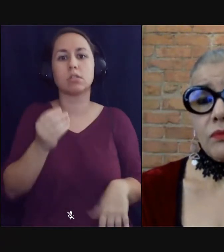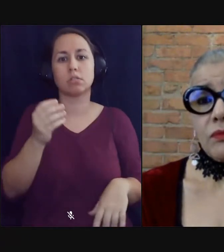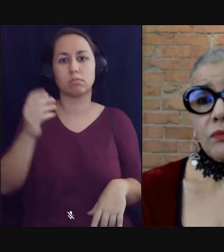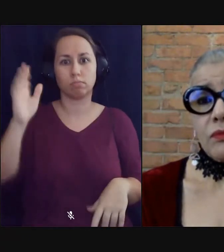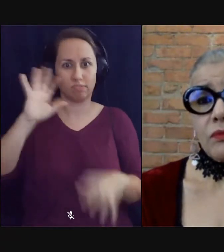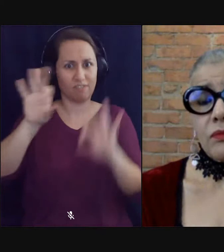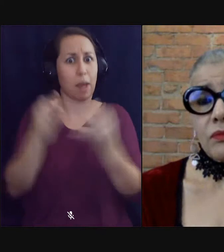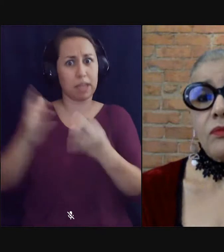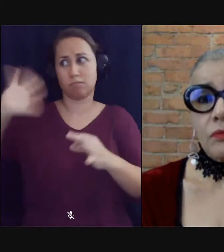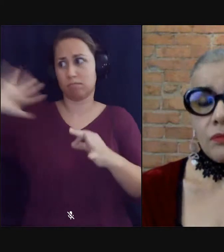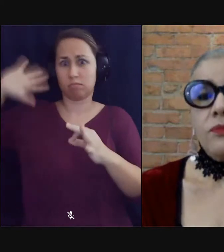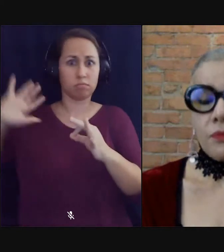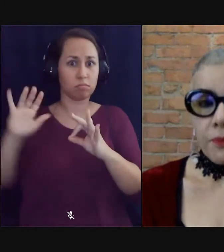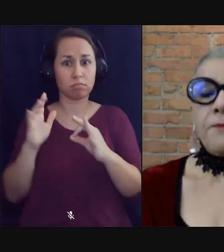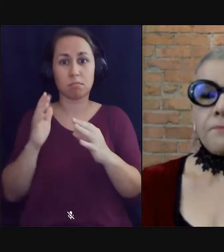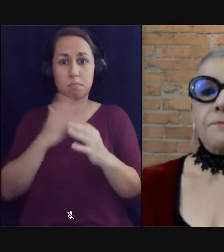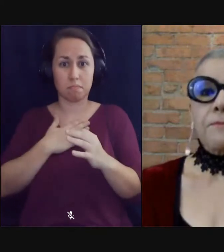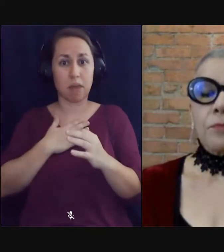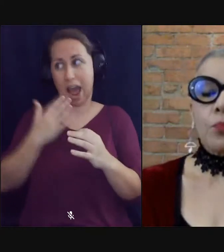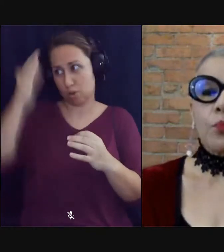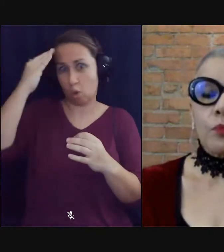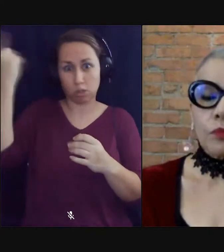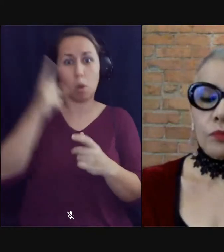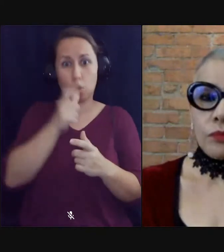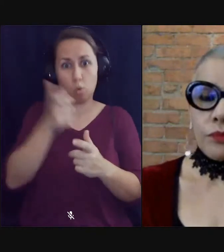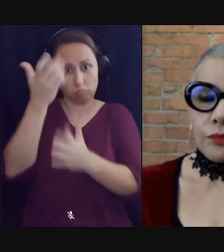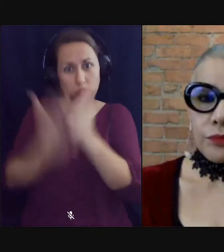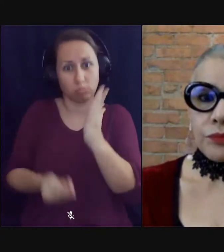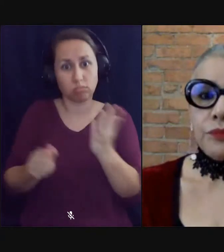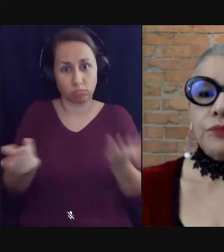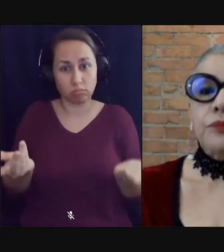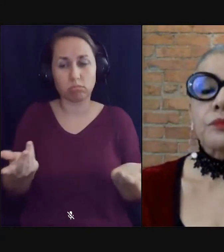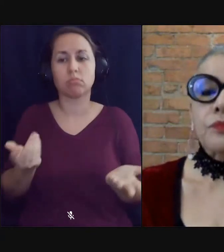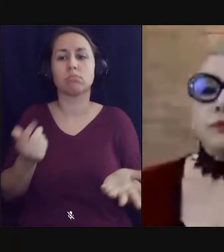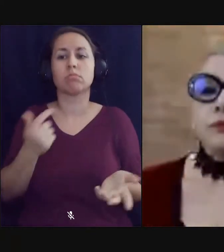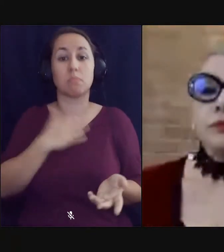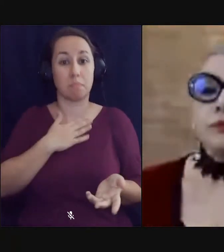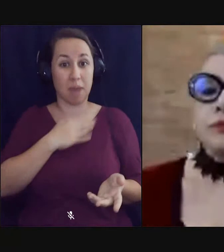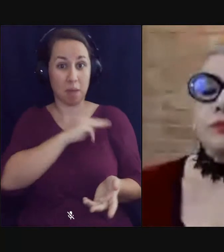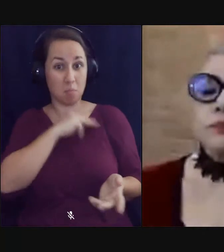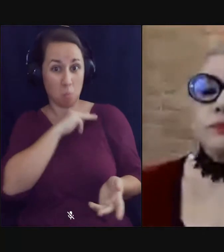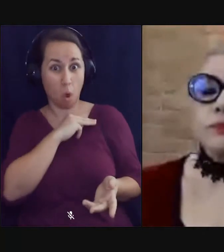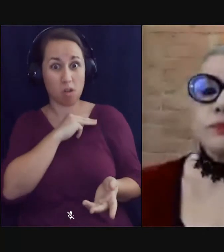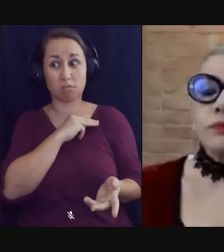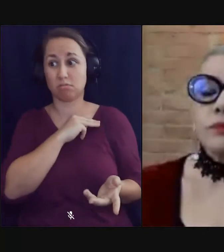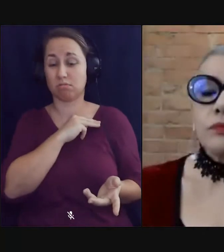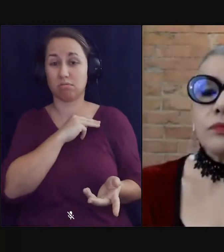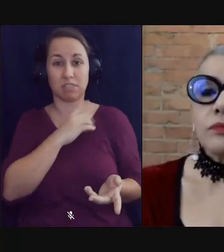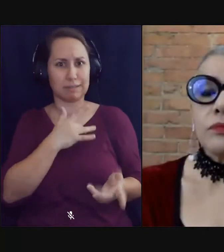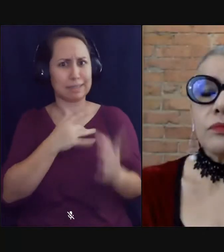entire families. And so for me, the moral stakes were high and close. And I